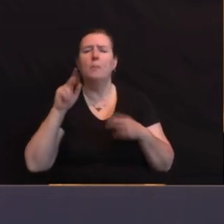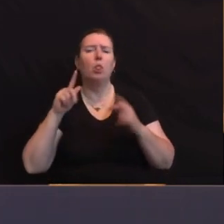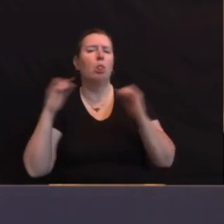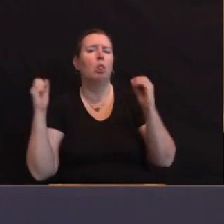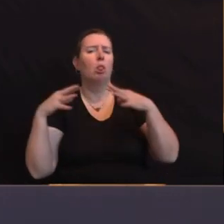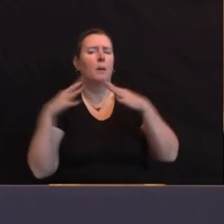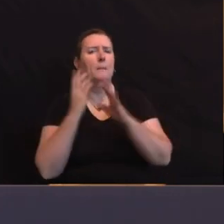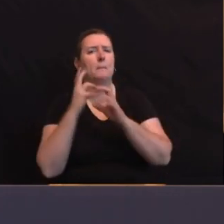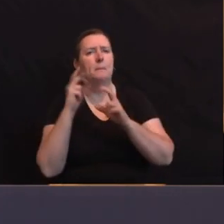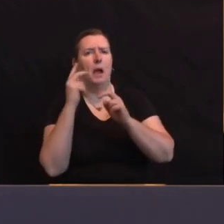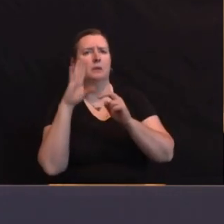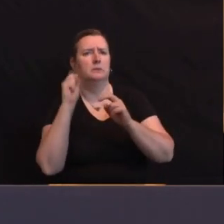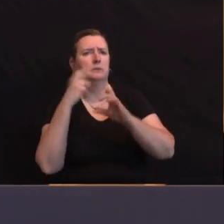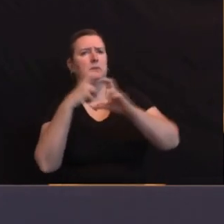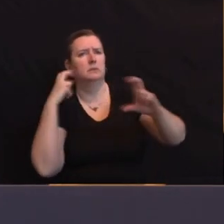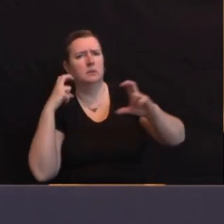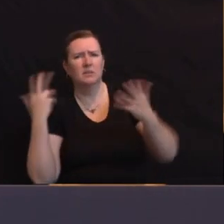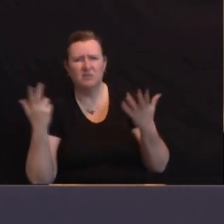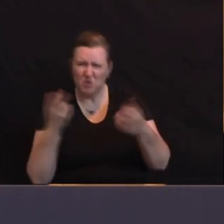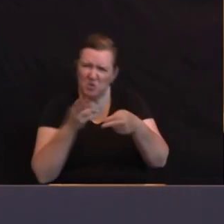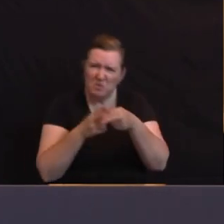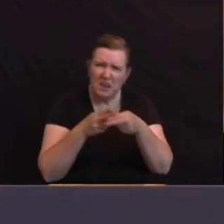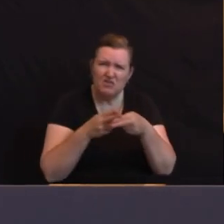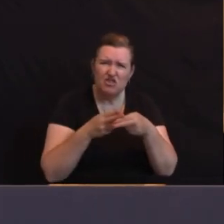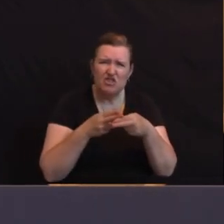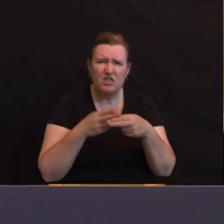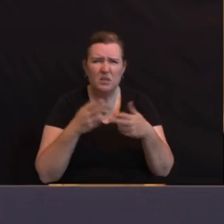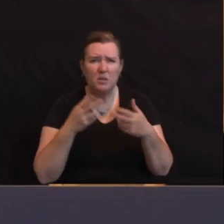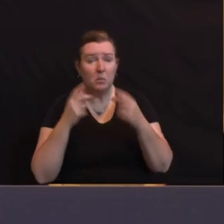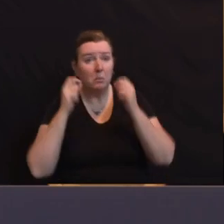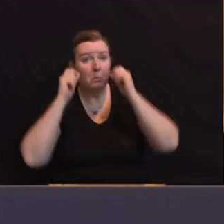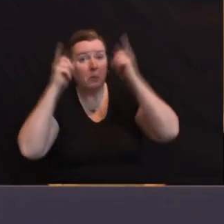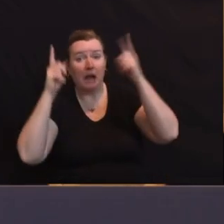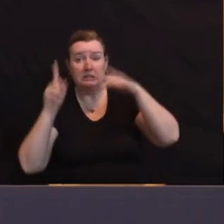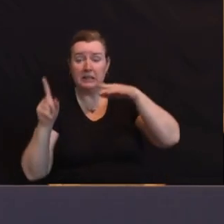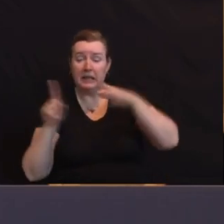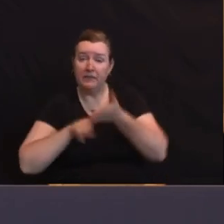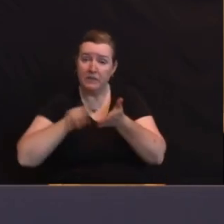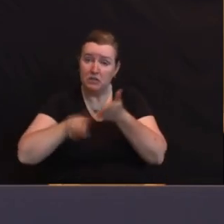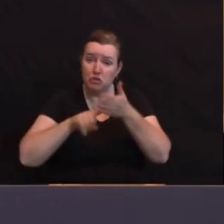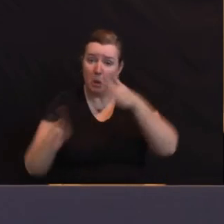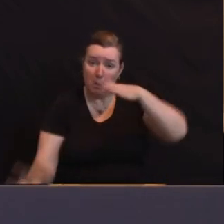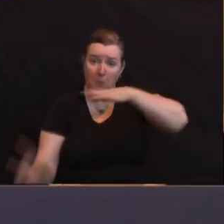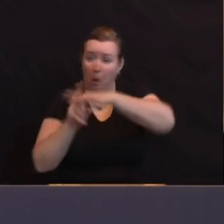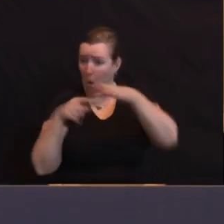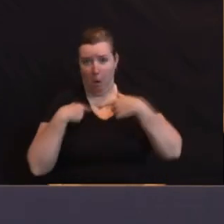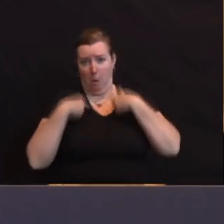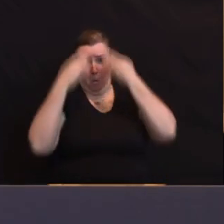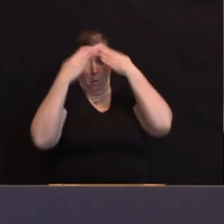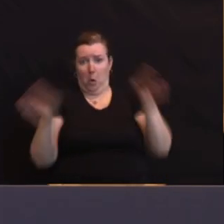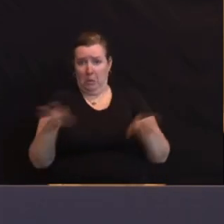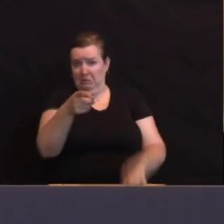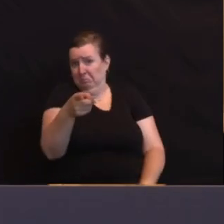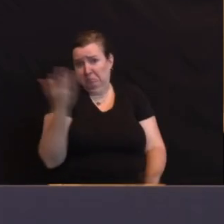You mentioned spot inspections. I'd be open-minded to, without having been read in on what the actual facts